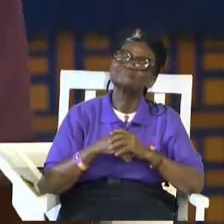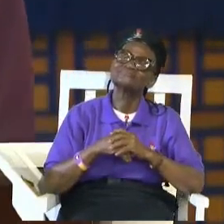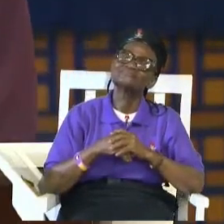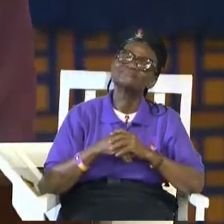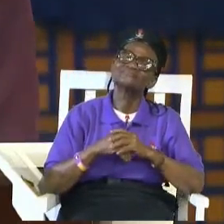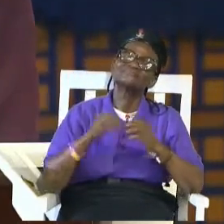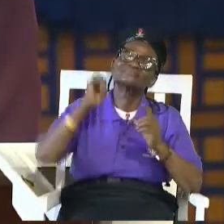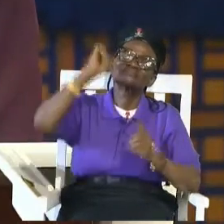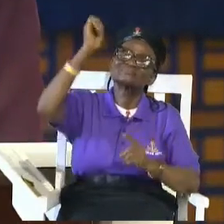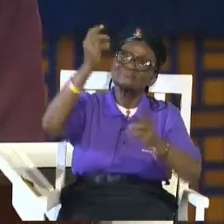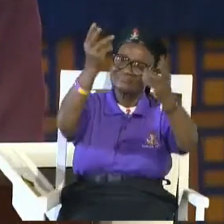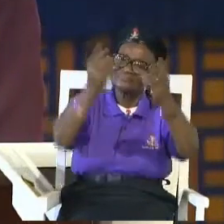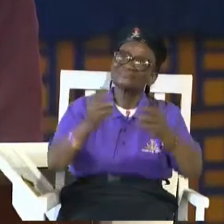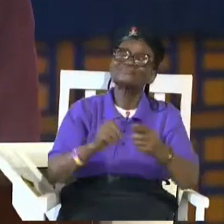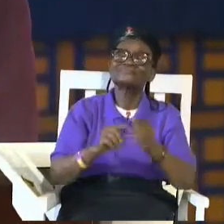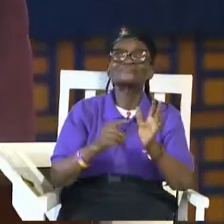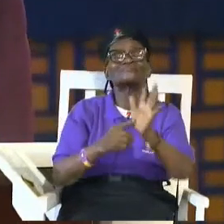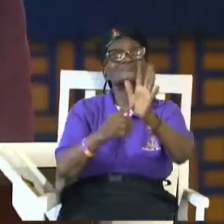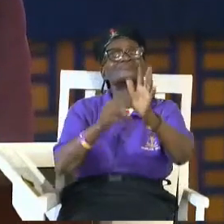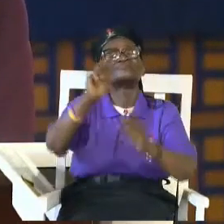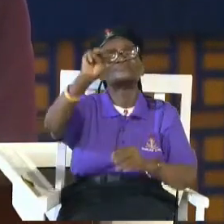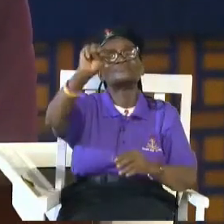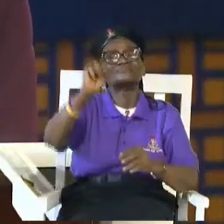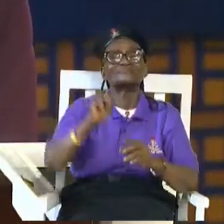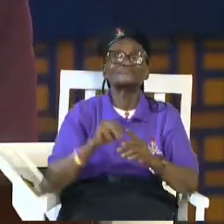Oh, he wanted to show them